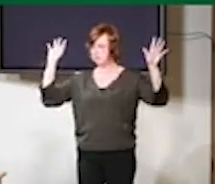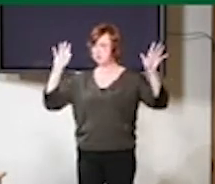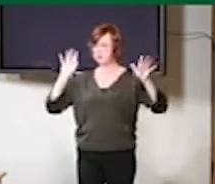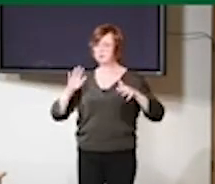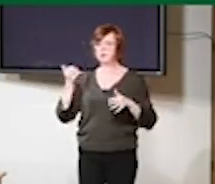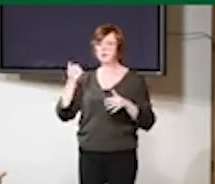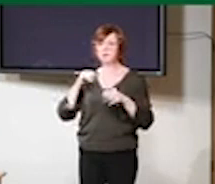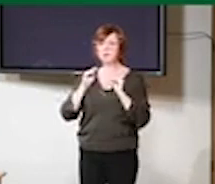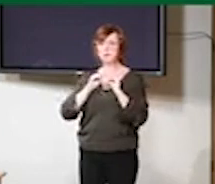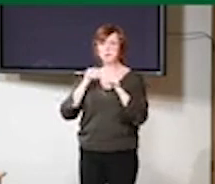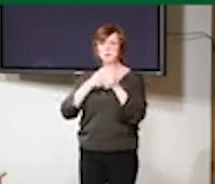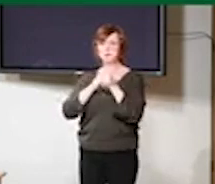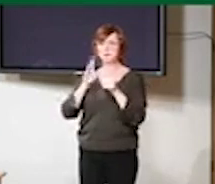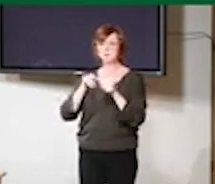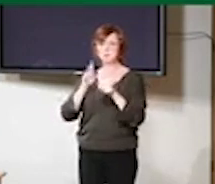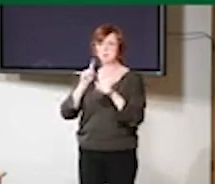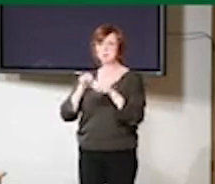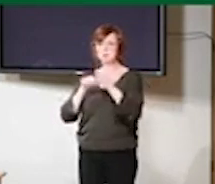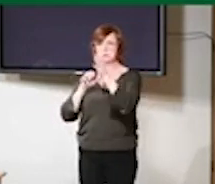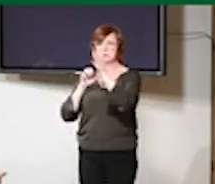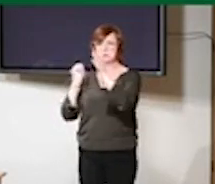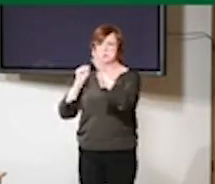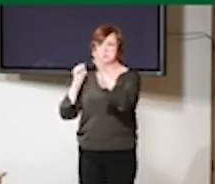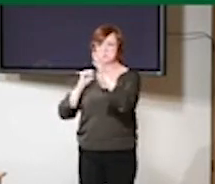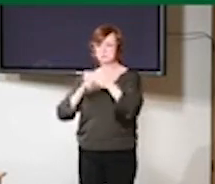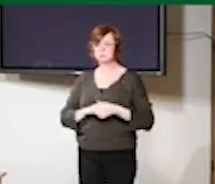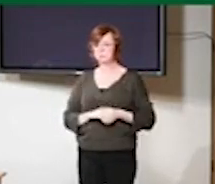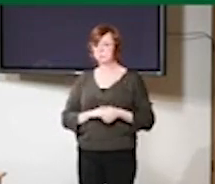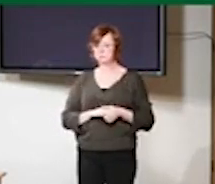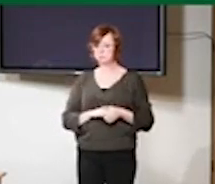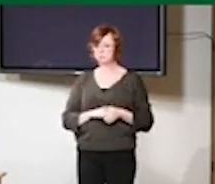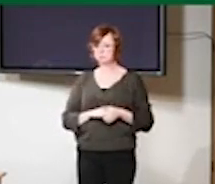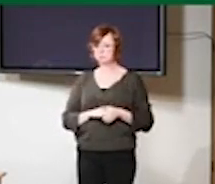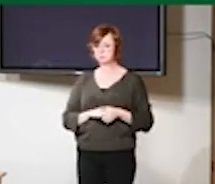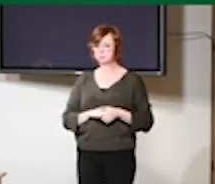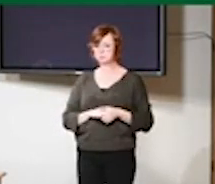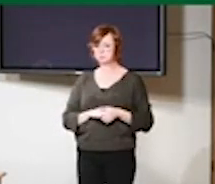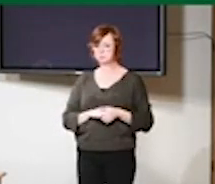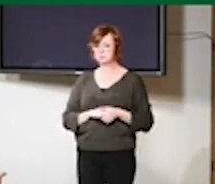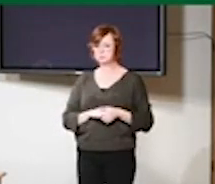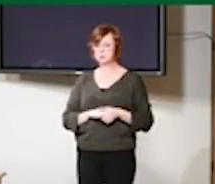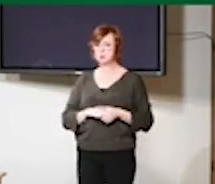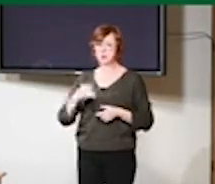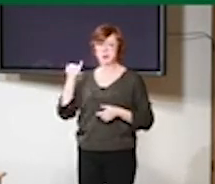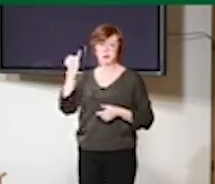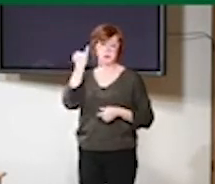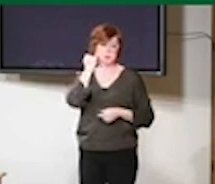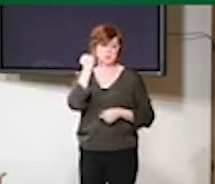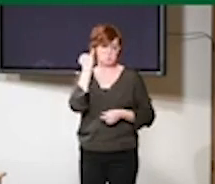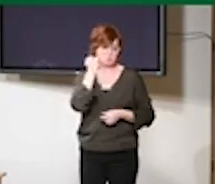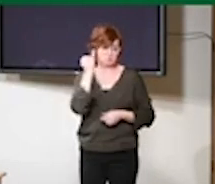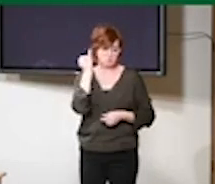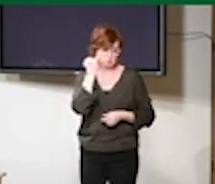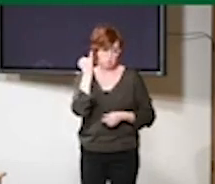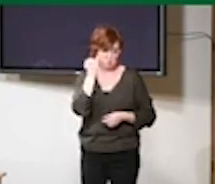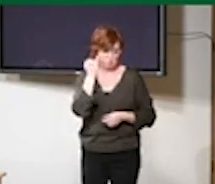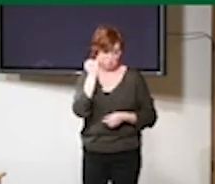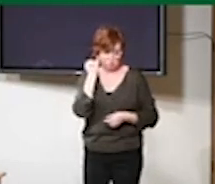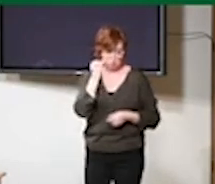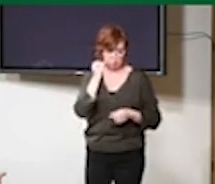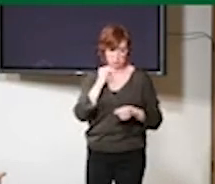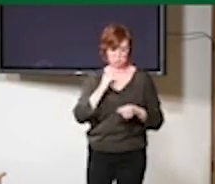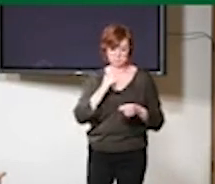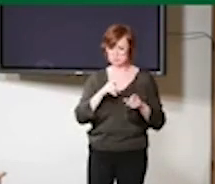Adriana? Yeah. So in the event that anyone does move to be quarantined in hospital,